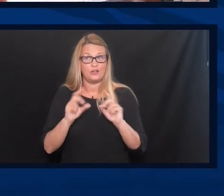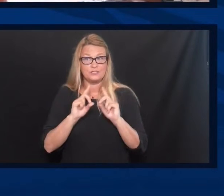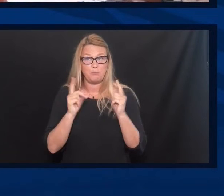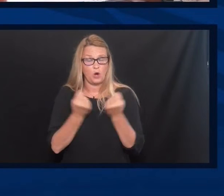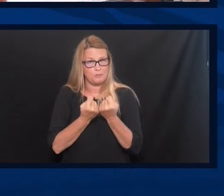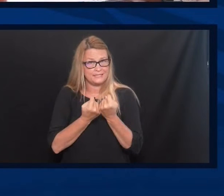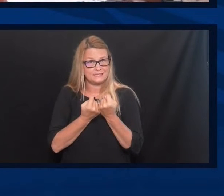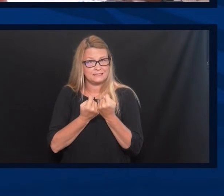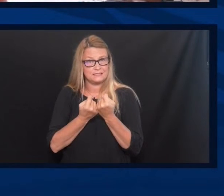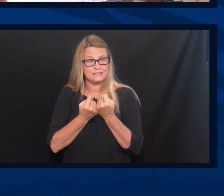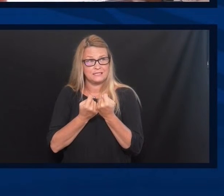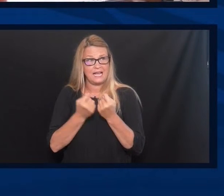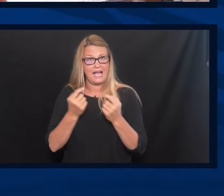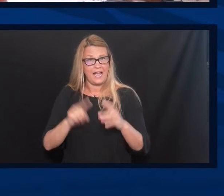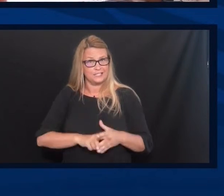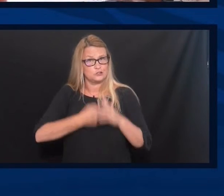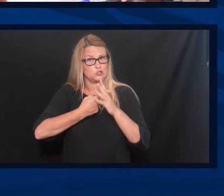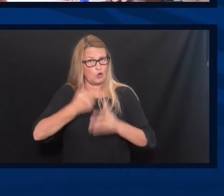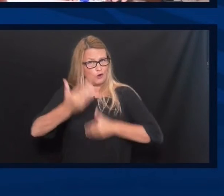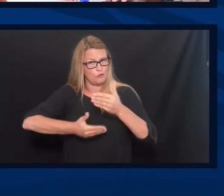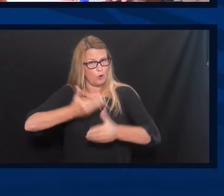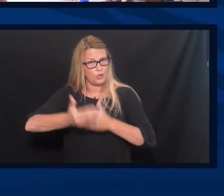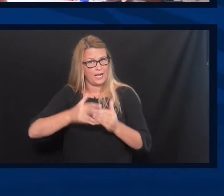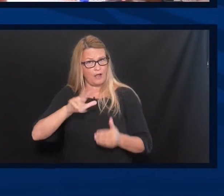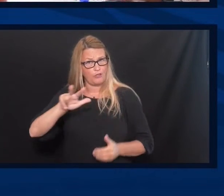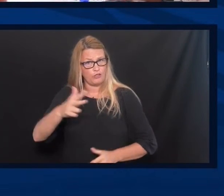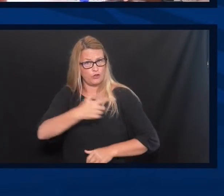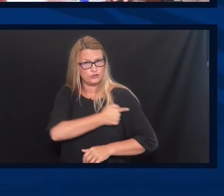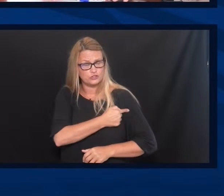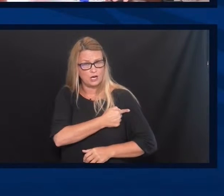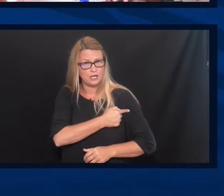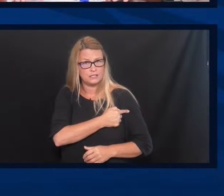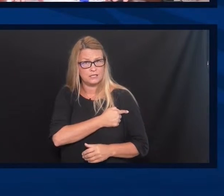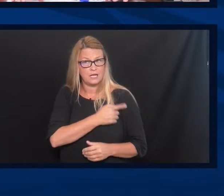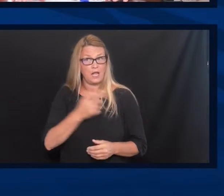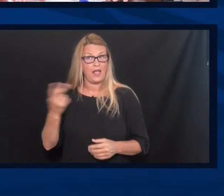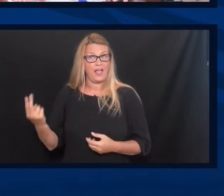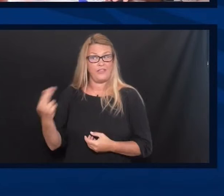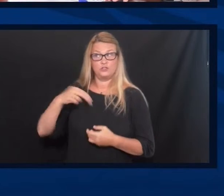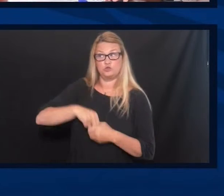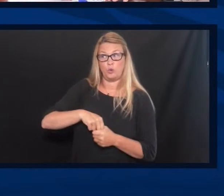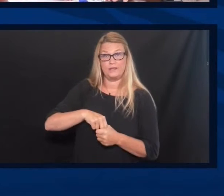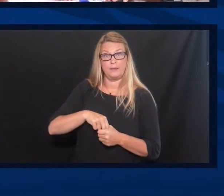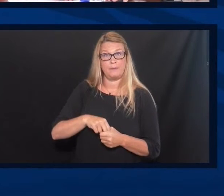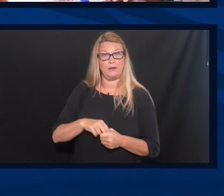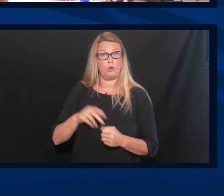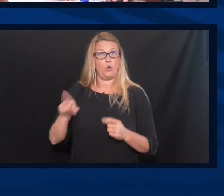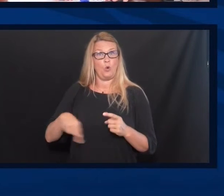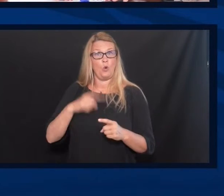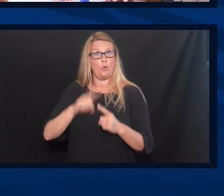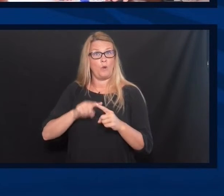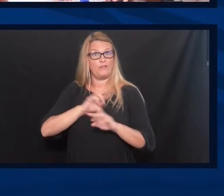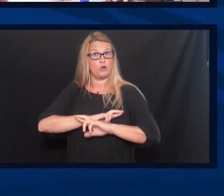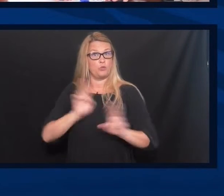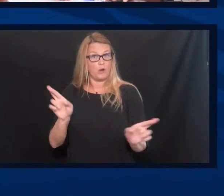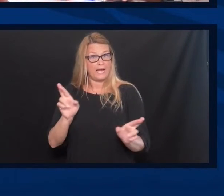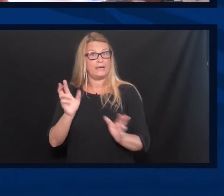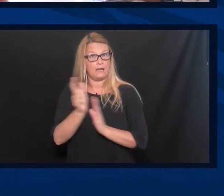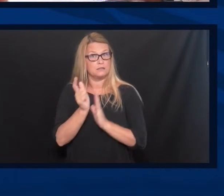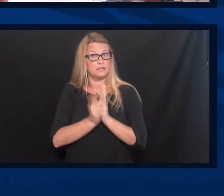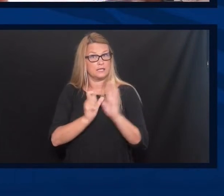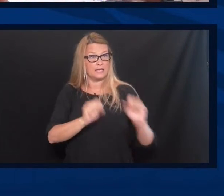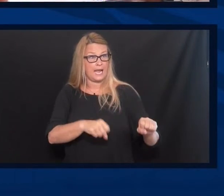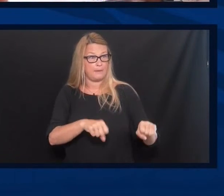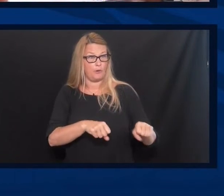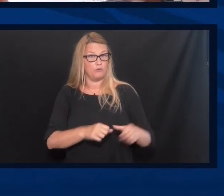entanglements and get the thing started, and then bring along the pharmaceutical companies when they're ready and legally able to do